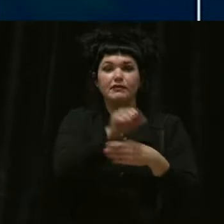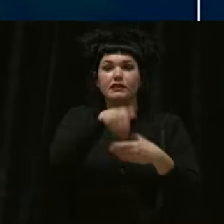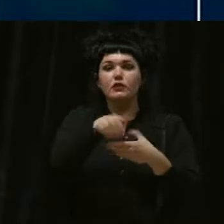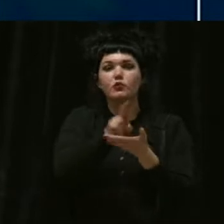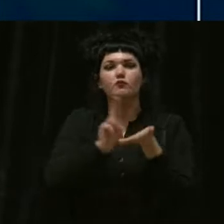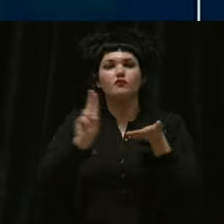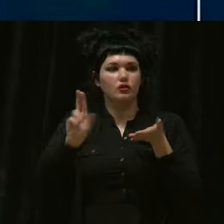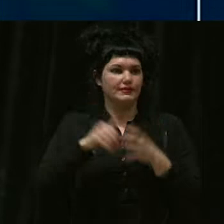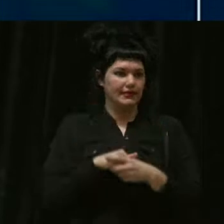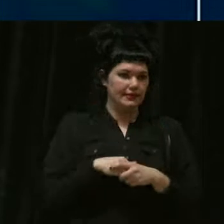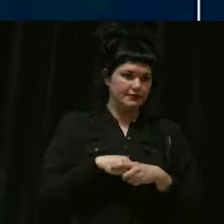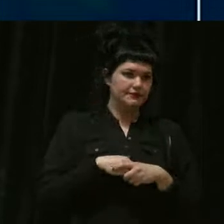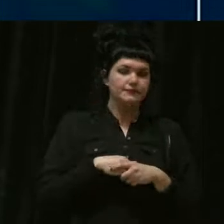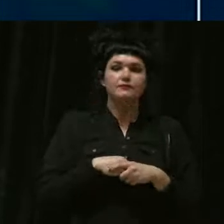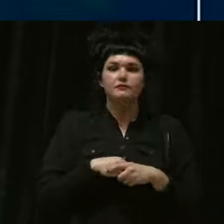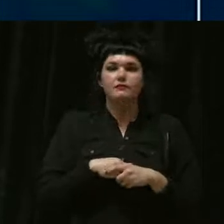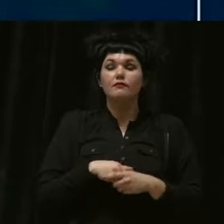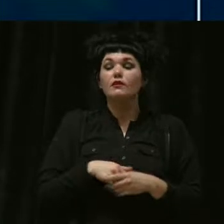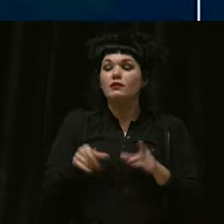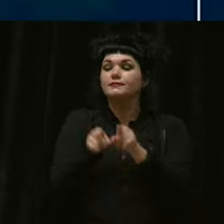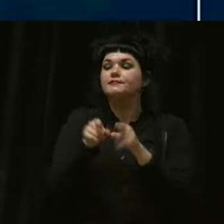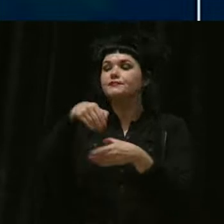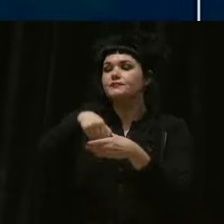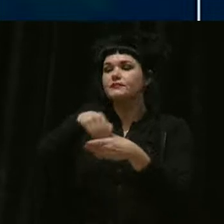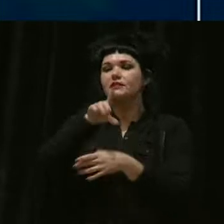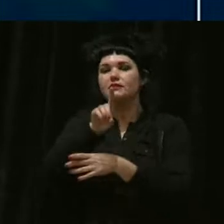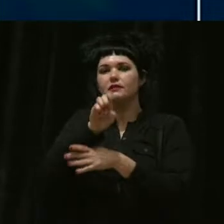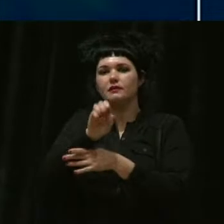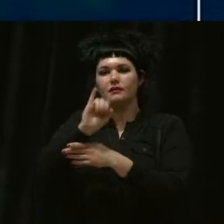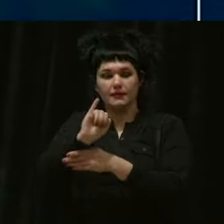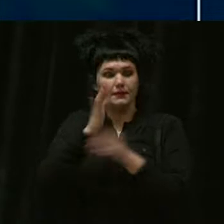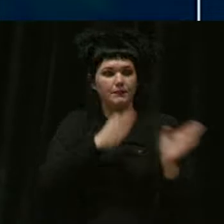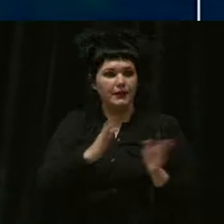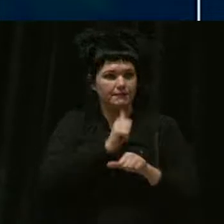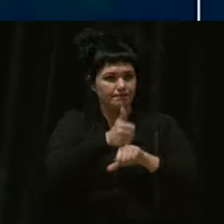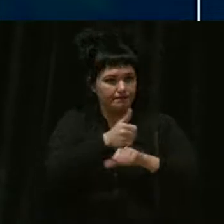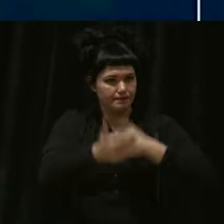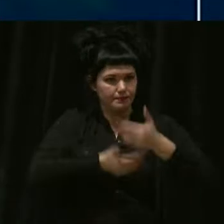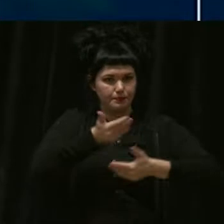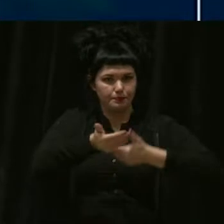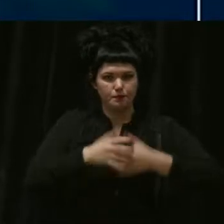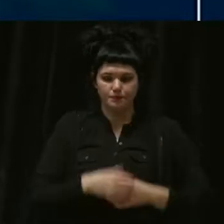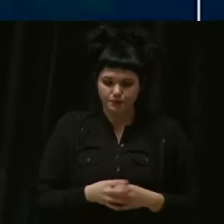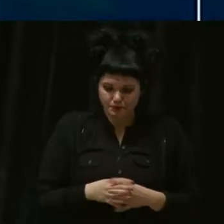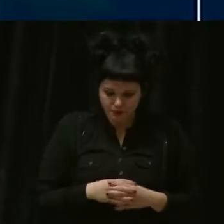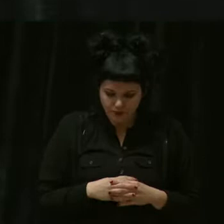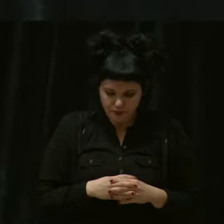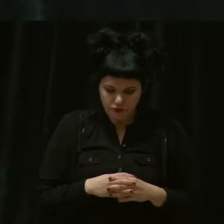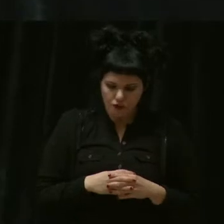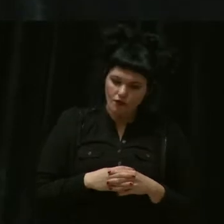university and within the DEI plan implementation process.